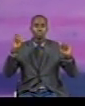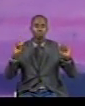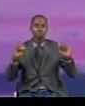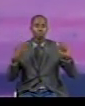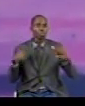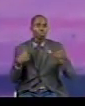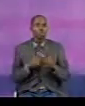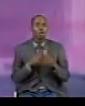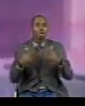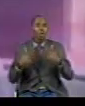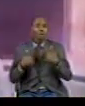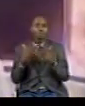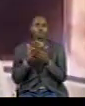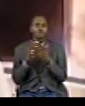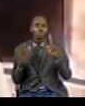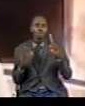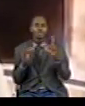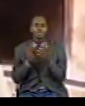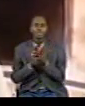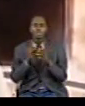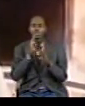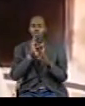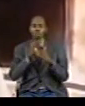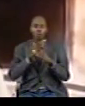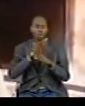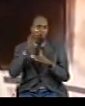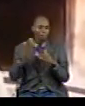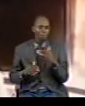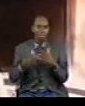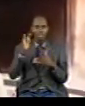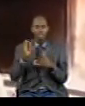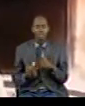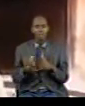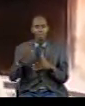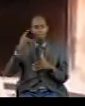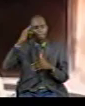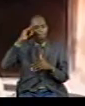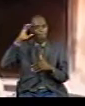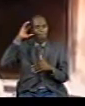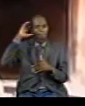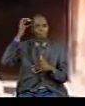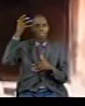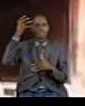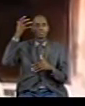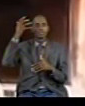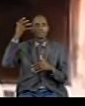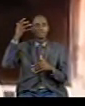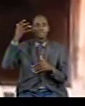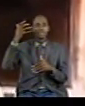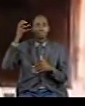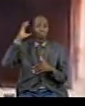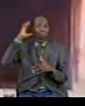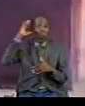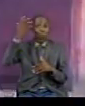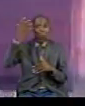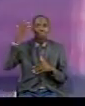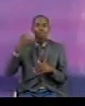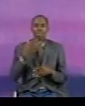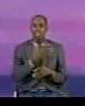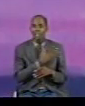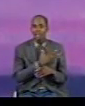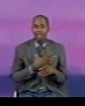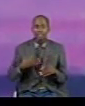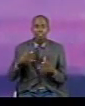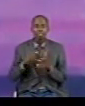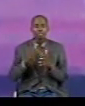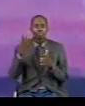completely mad, insane, and it was terrible for him and